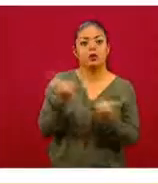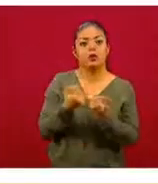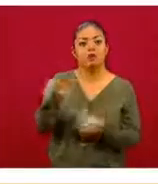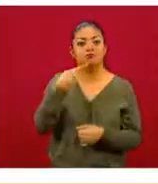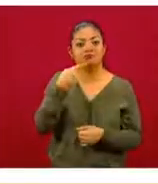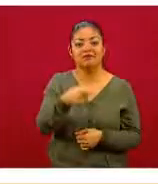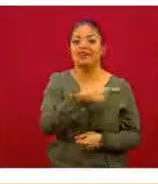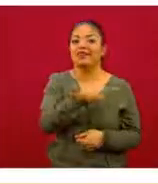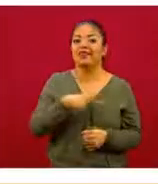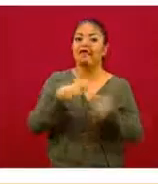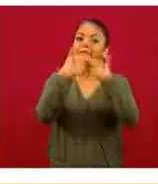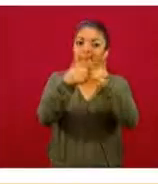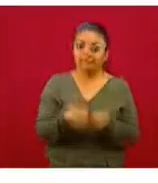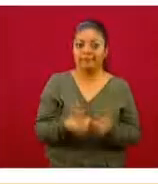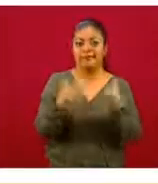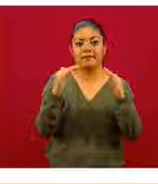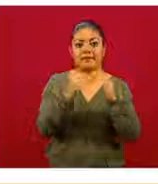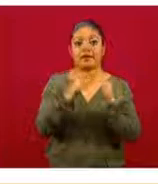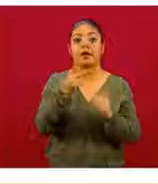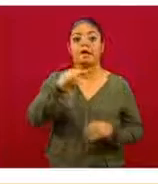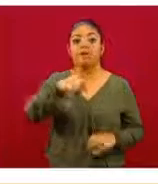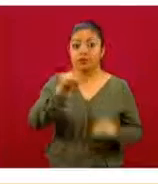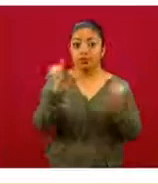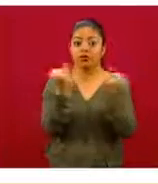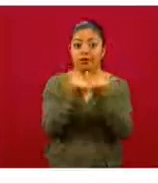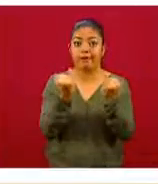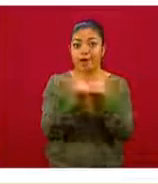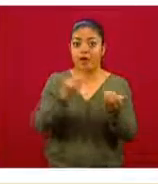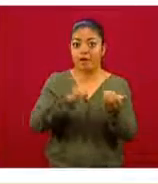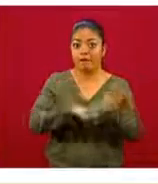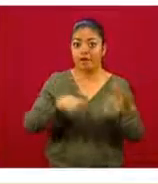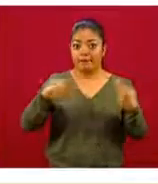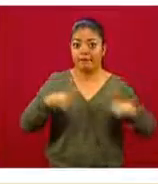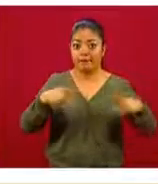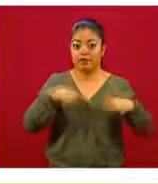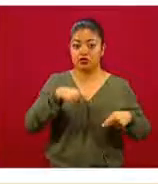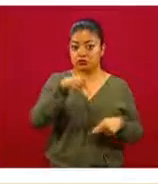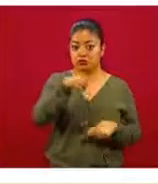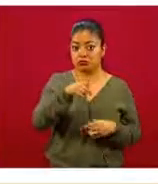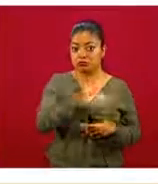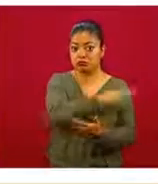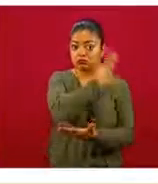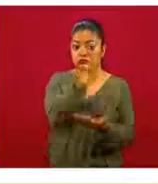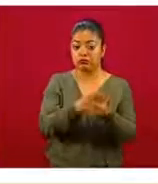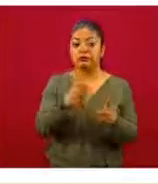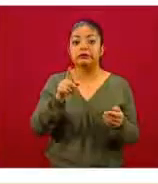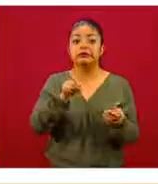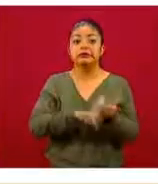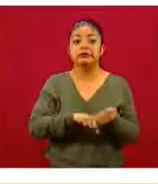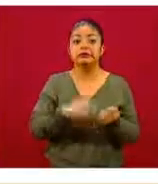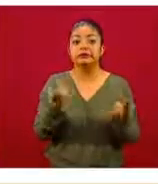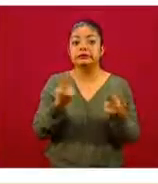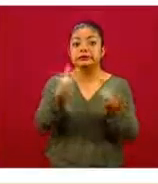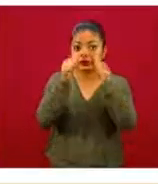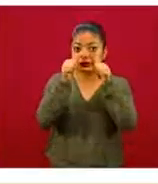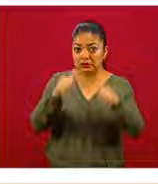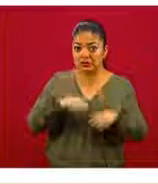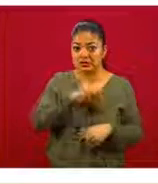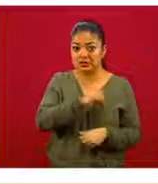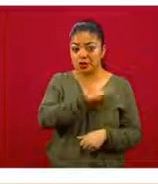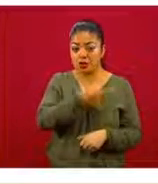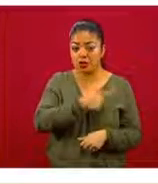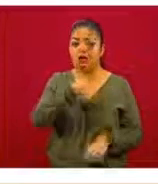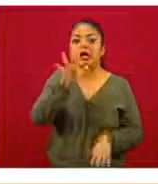attention. We know that we have to stay at home, but some people who do go to get